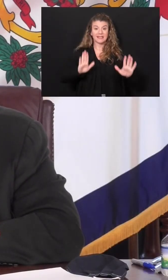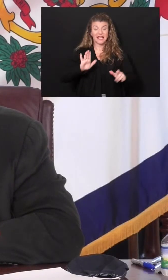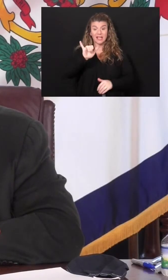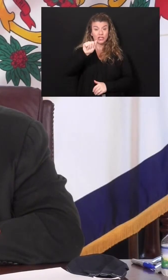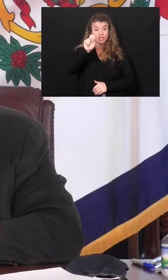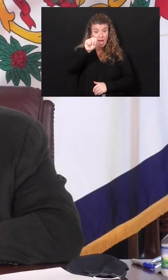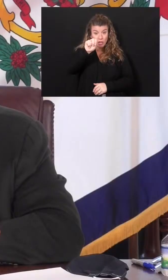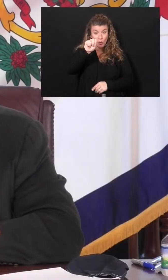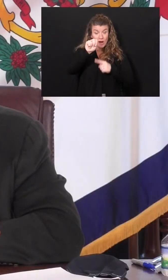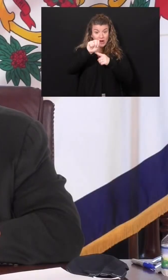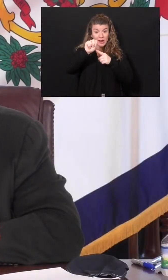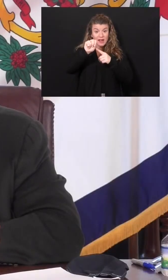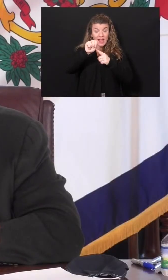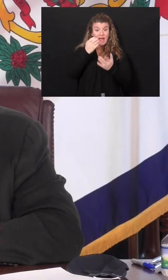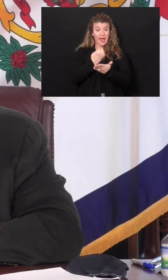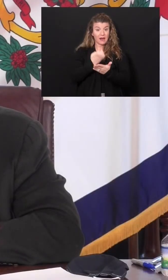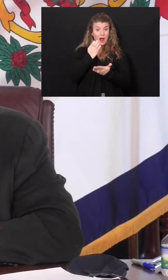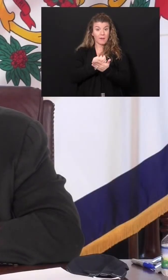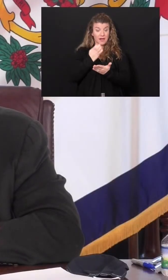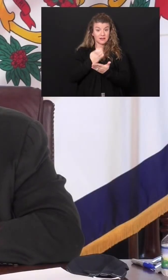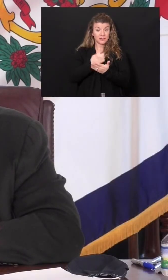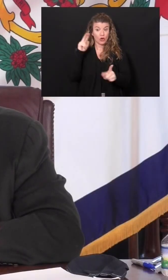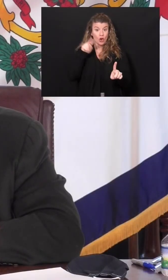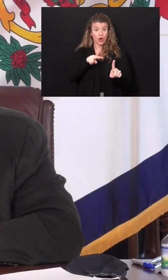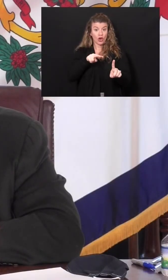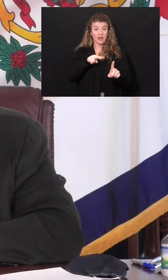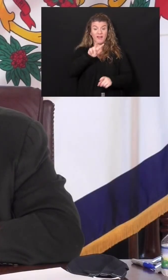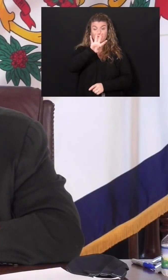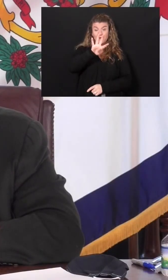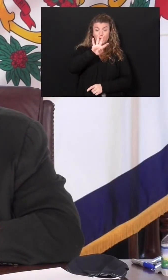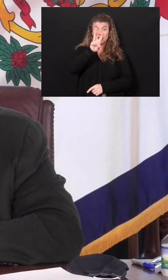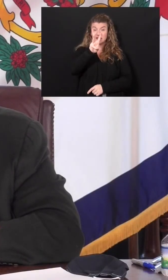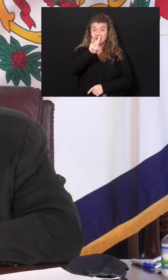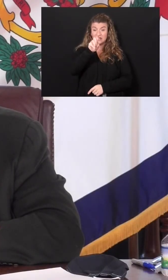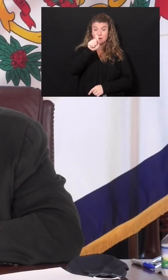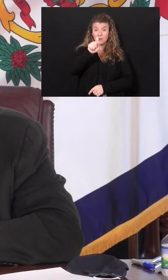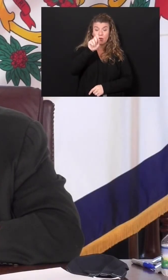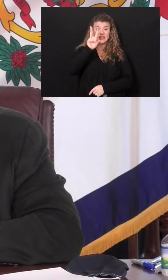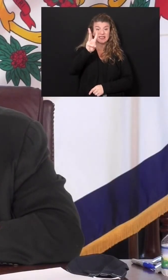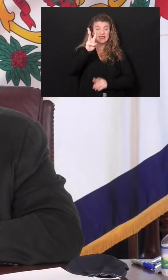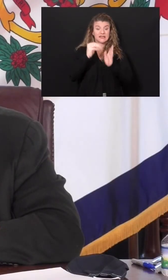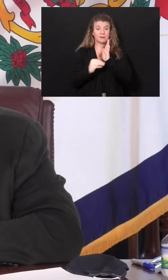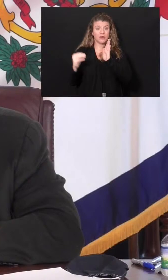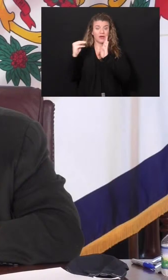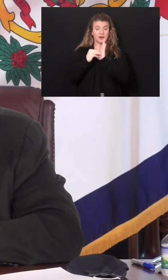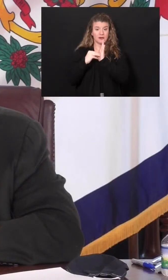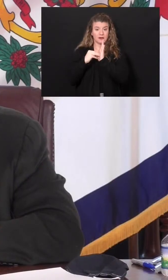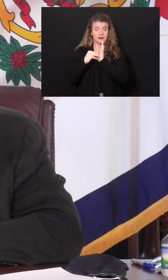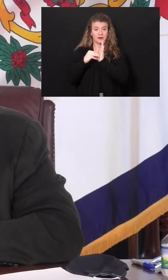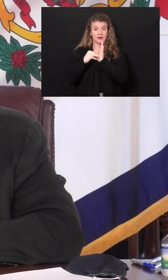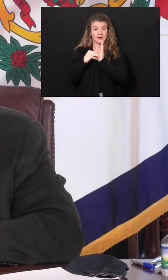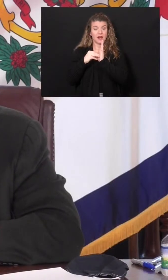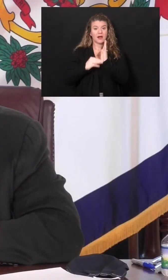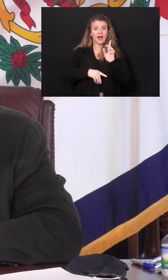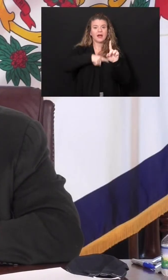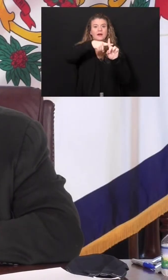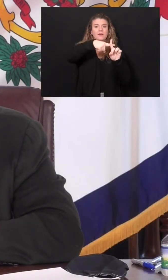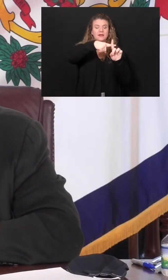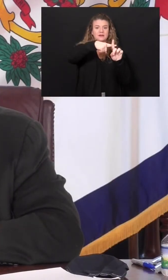January books have now come in at $46.6 million ahead